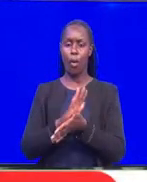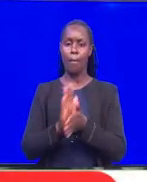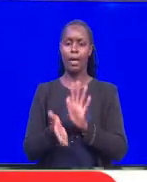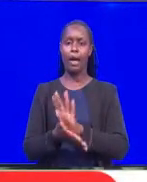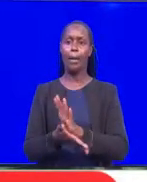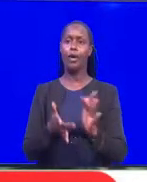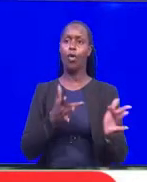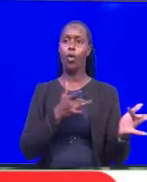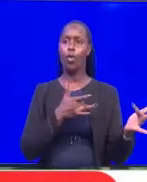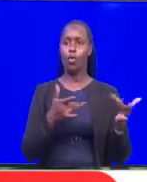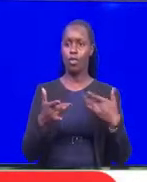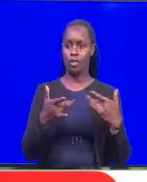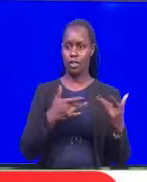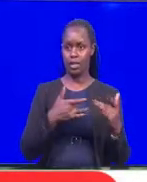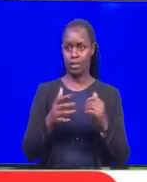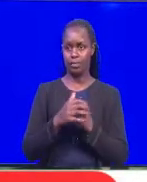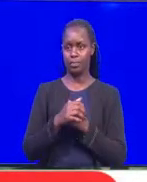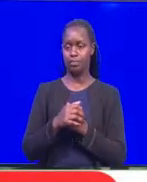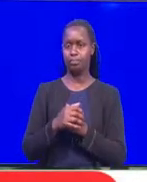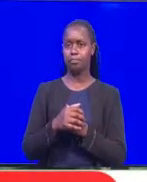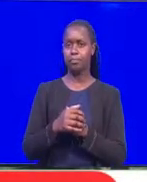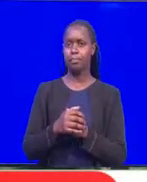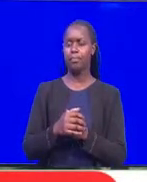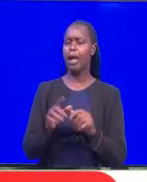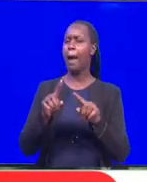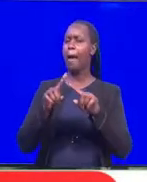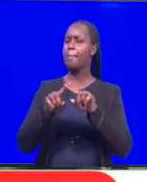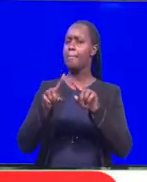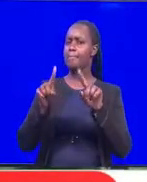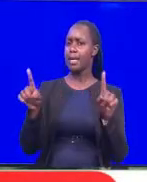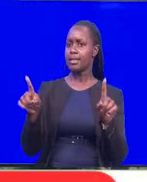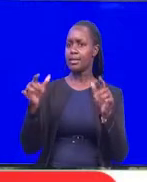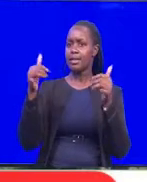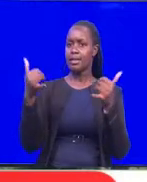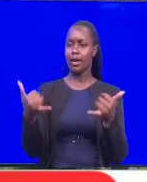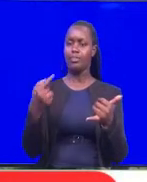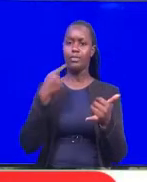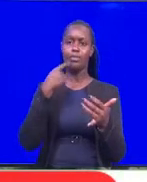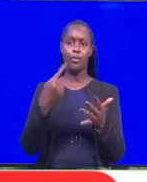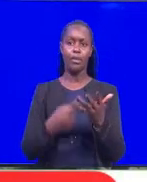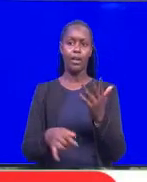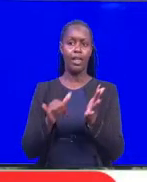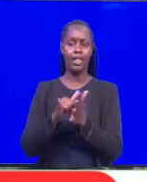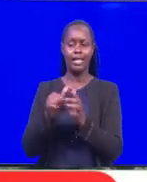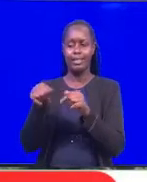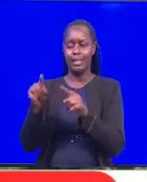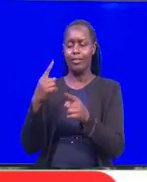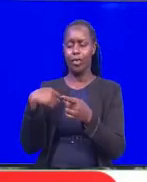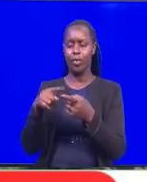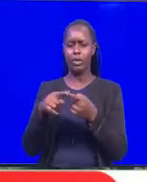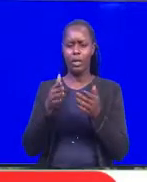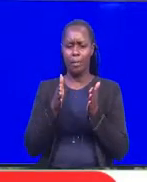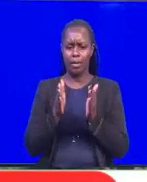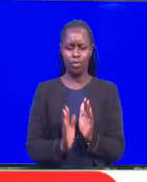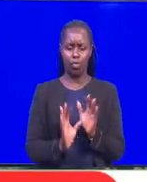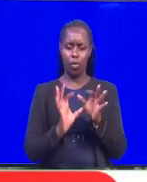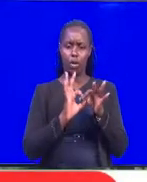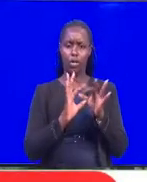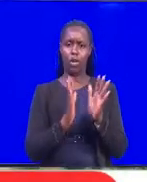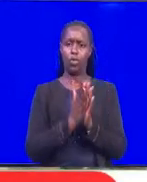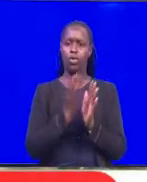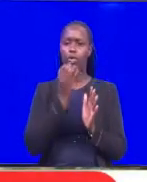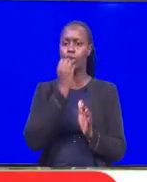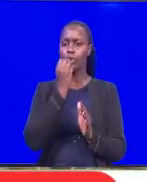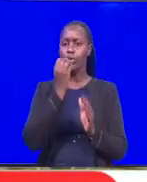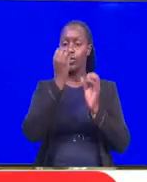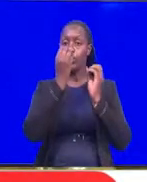concerned. NCPB being contracted. However, pointing out that he was not personally connected to the affair, a